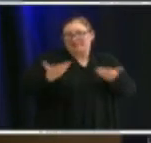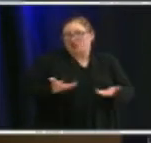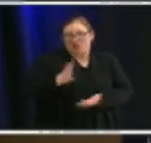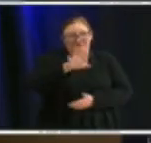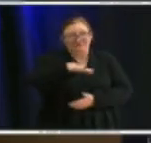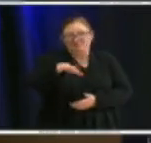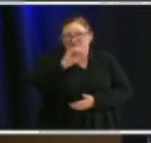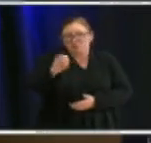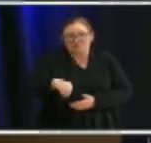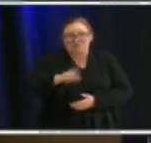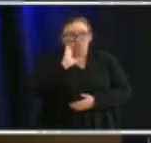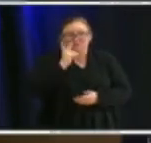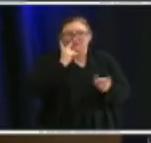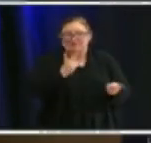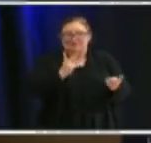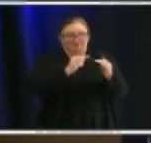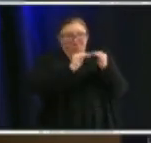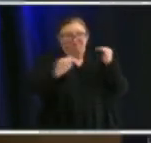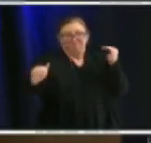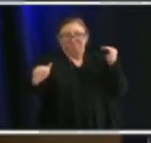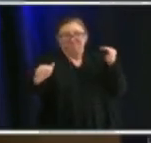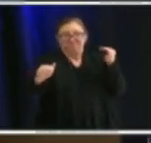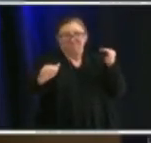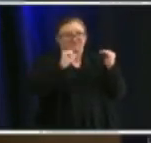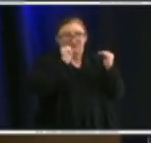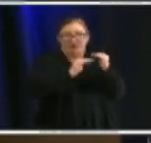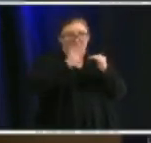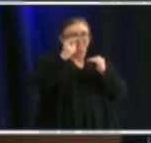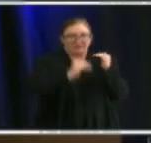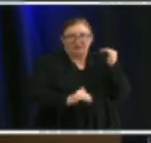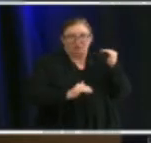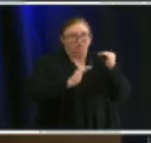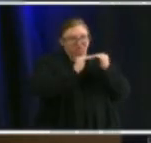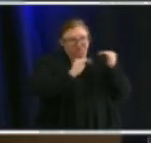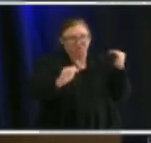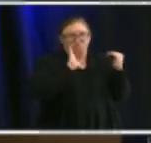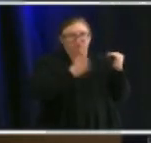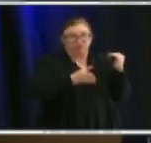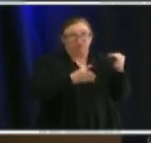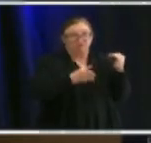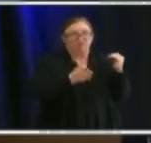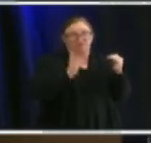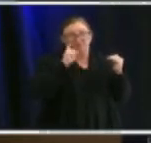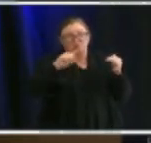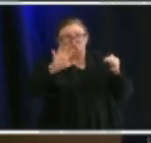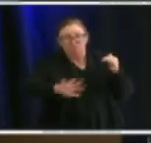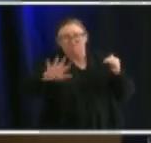in unincorporated areas. So the good news is that this budget does not